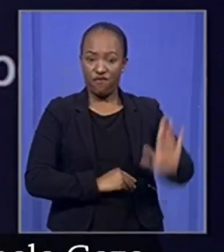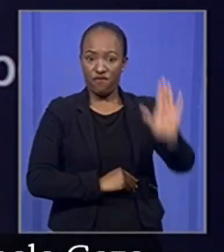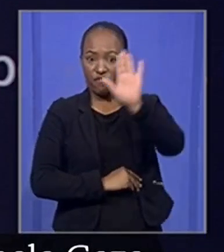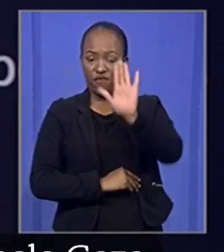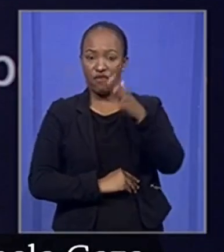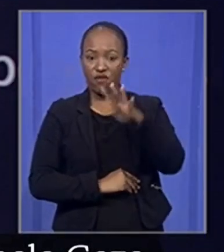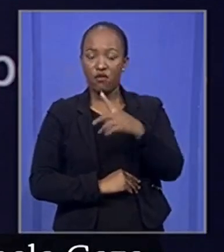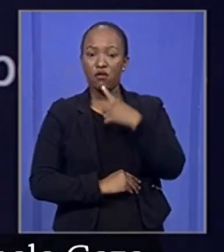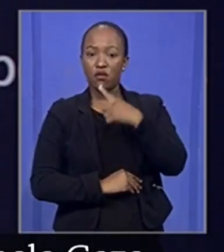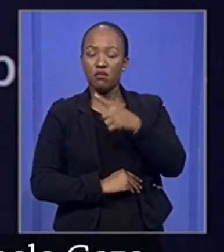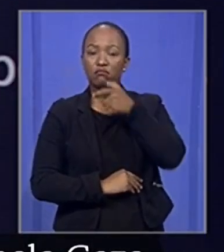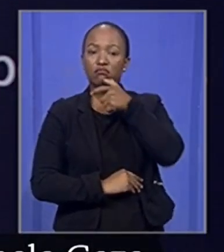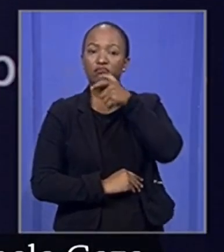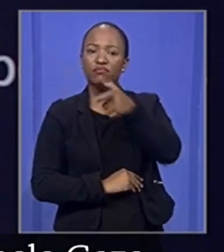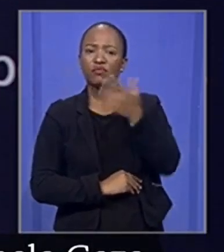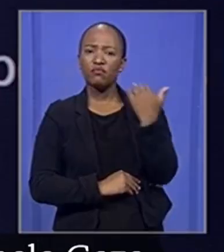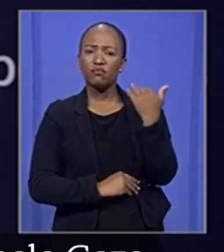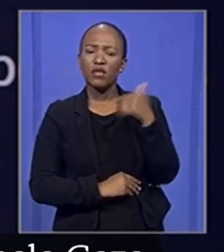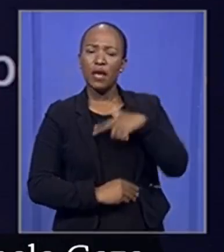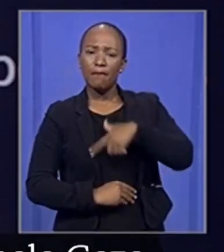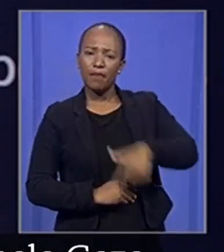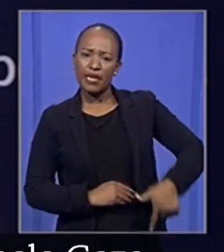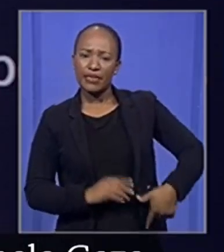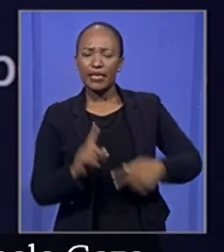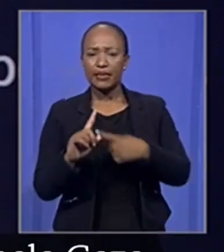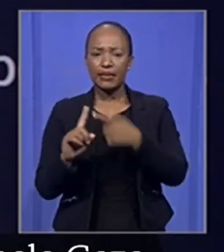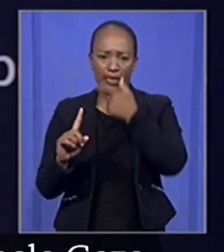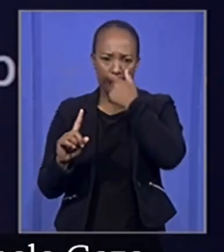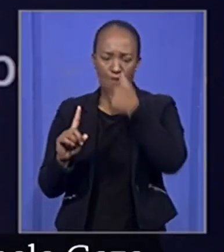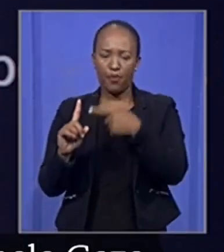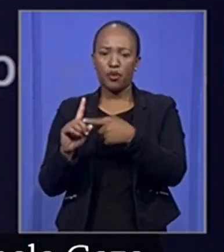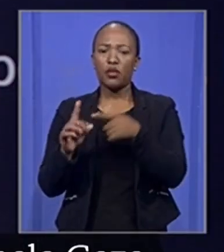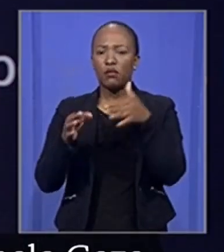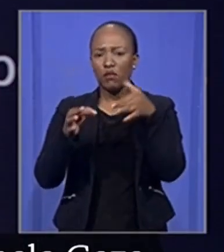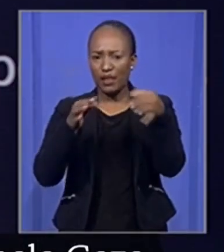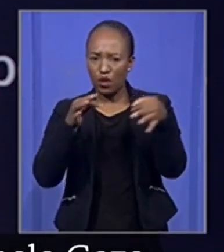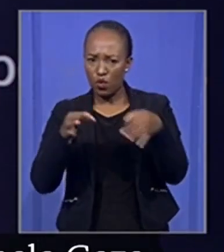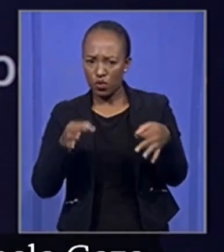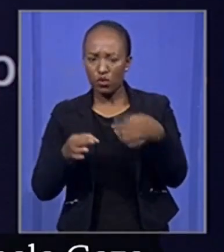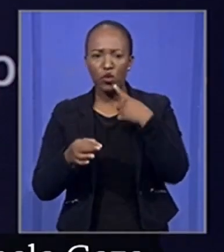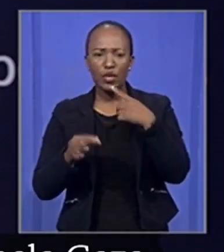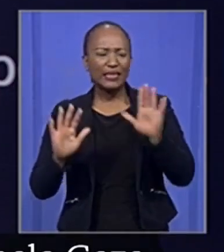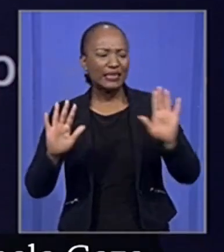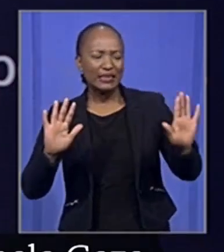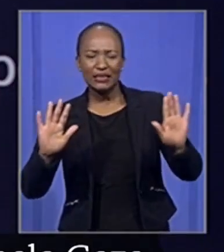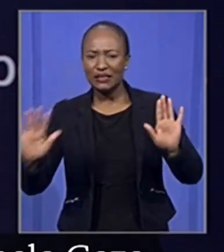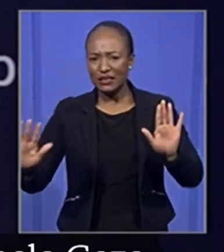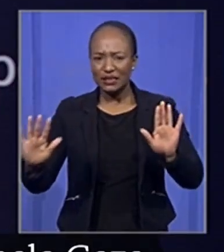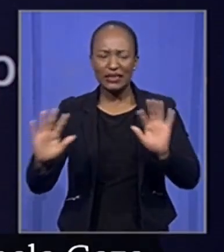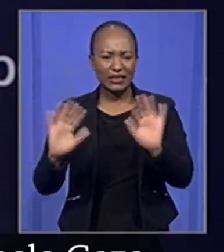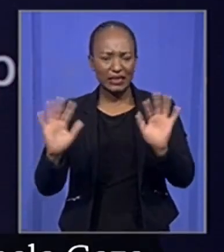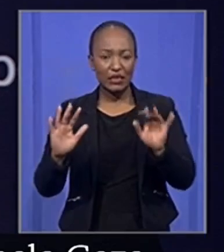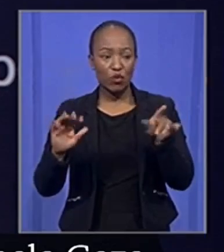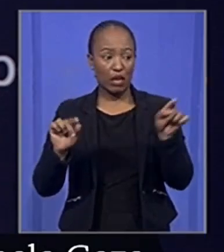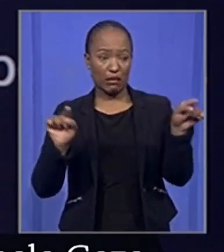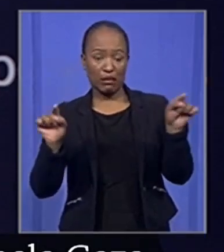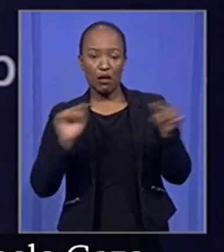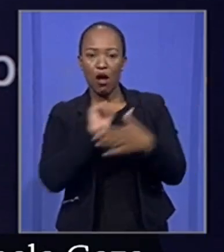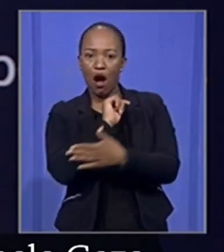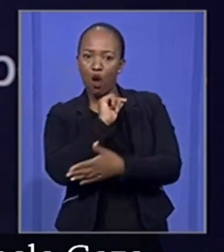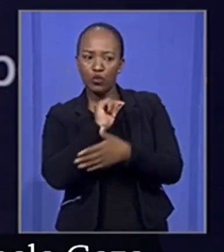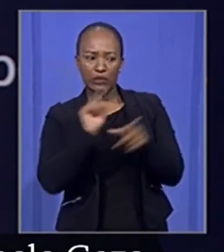bolela jwale ka utlwe mo president Cyril Ramaphosa a hlalosa hore ba ile ba leka ho kgalemela hore ebang ntwa ela e botjhabela bohare